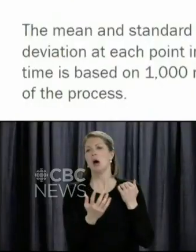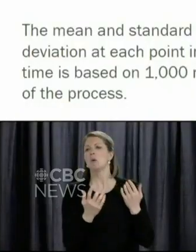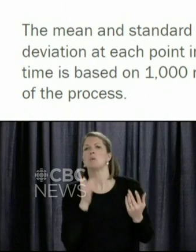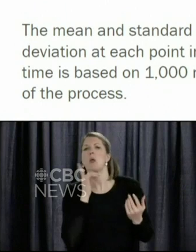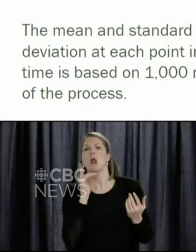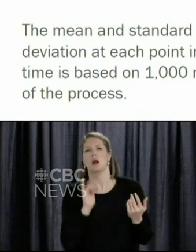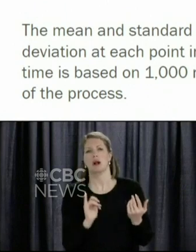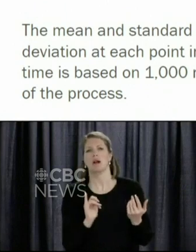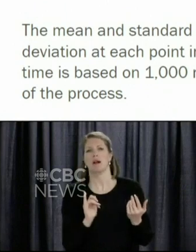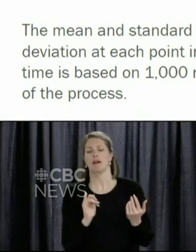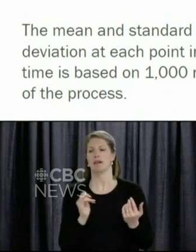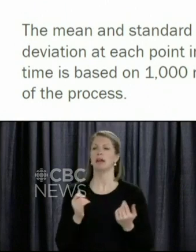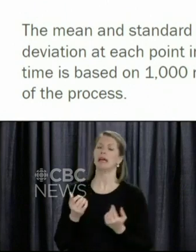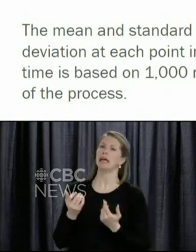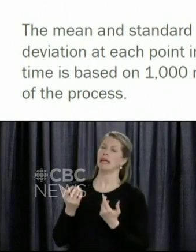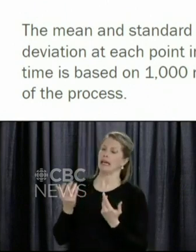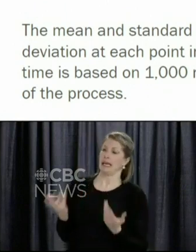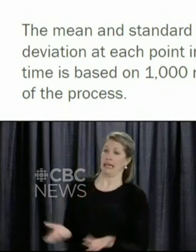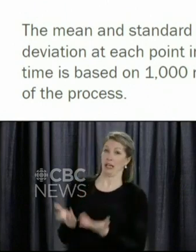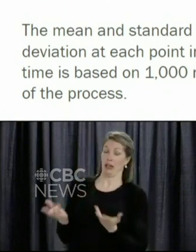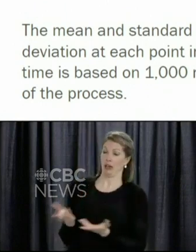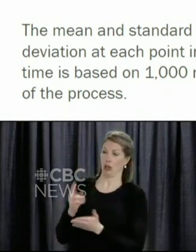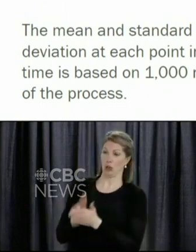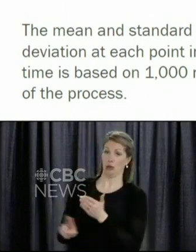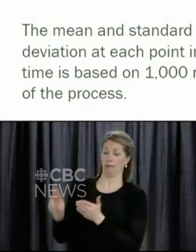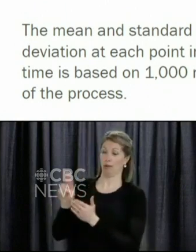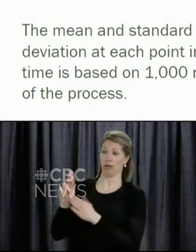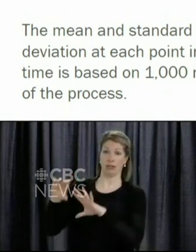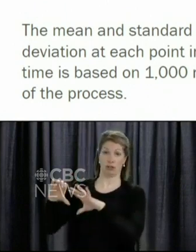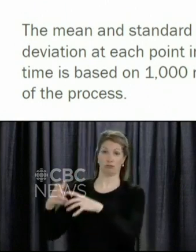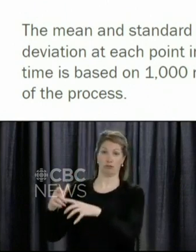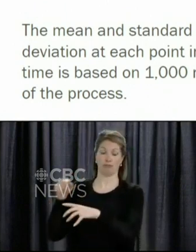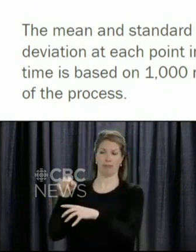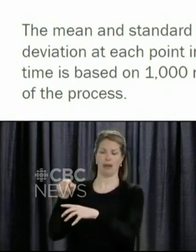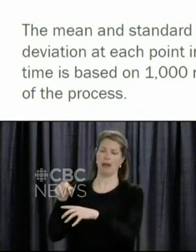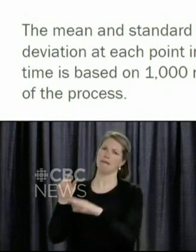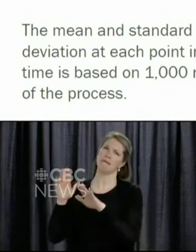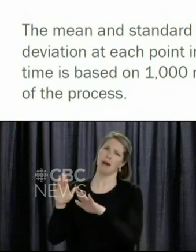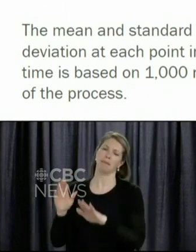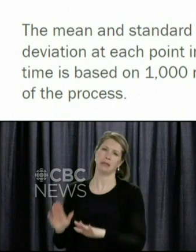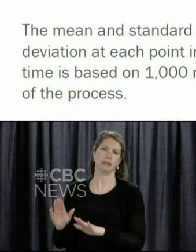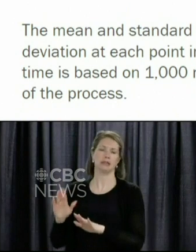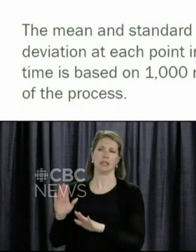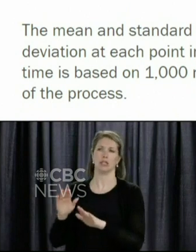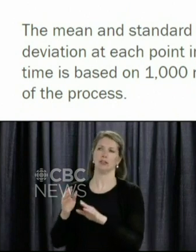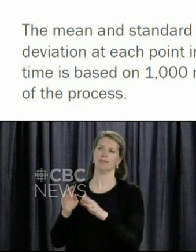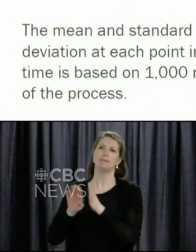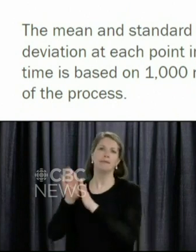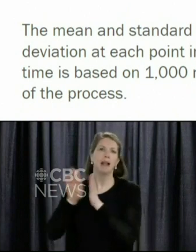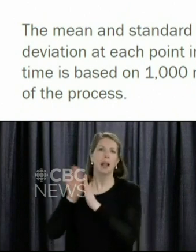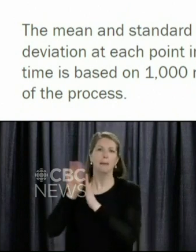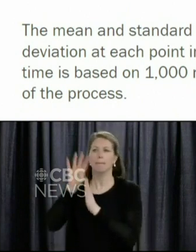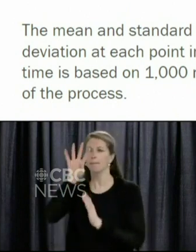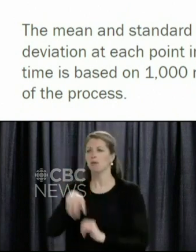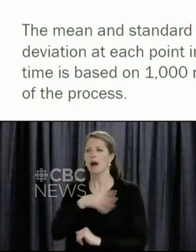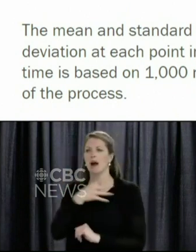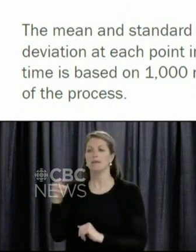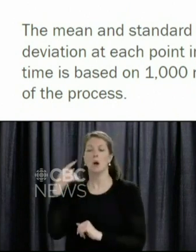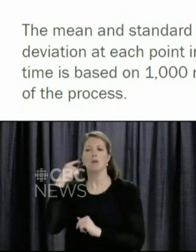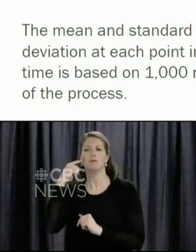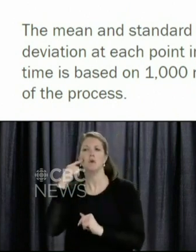and stats group in Memorial did a stochastic or a random approach, and there's great variability, but what they're showing is